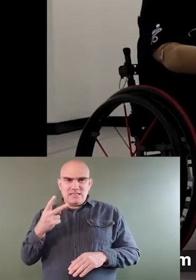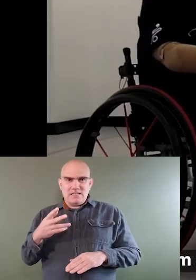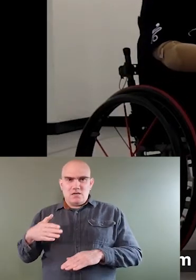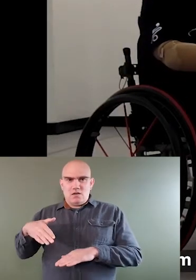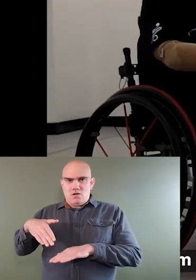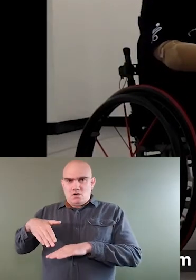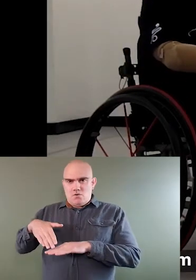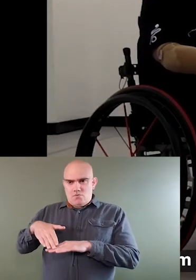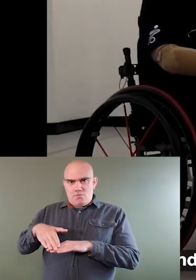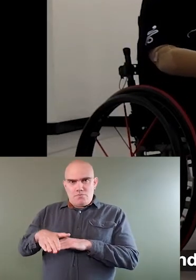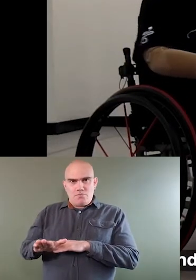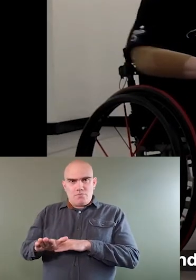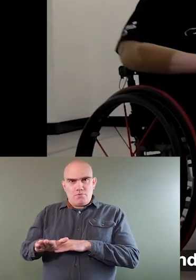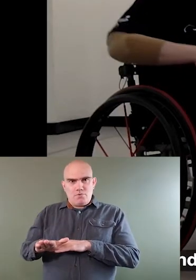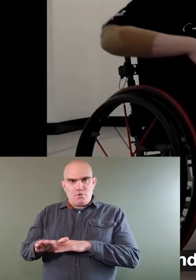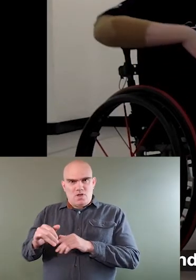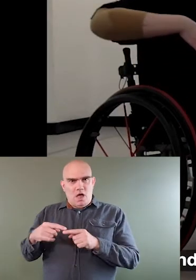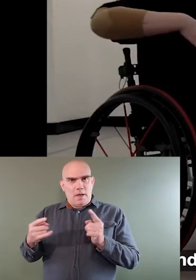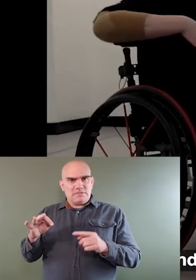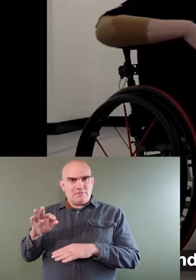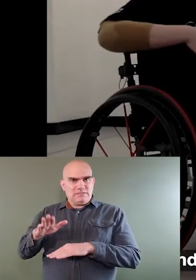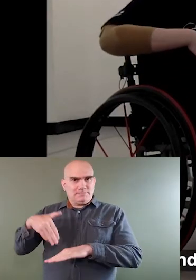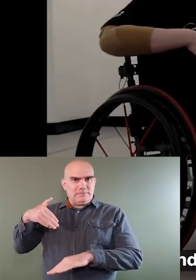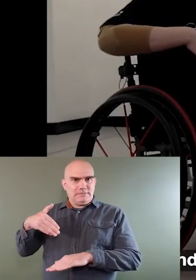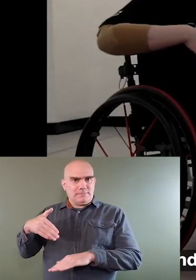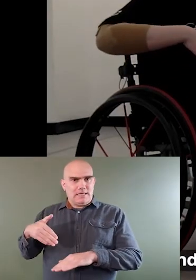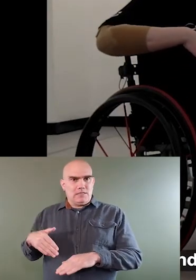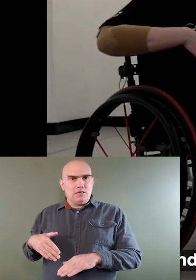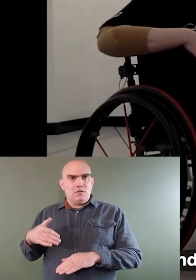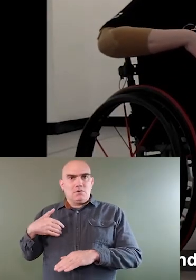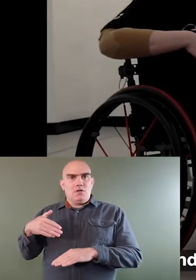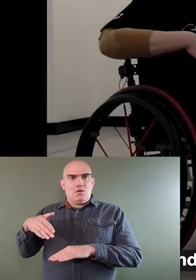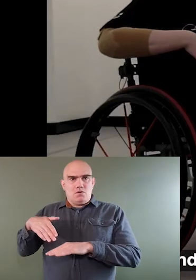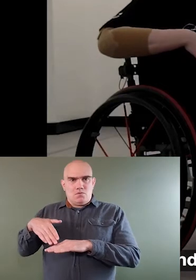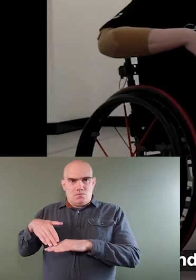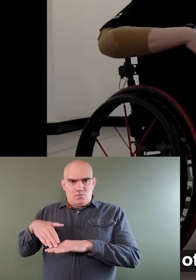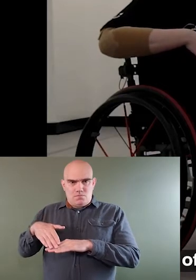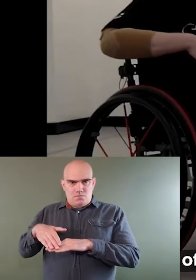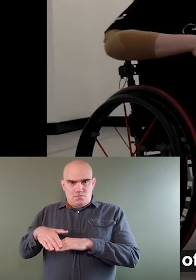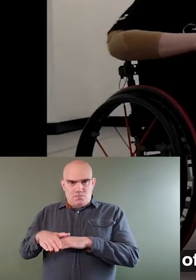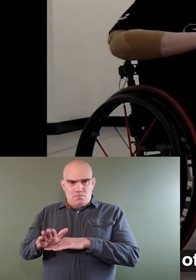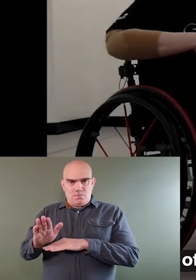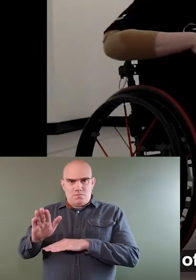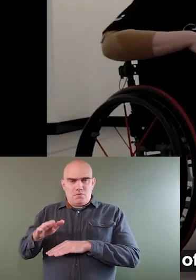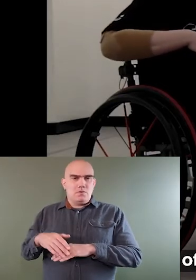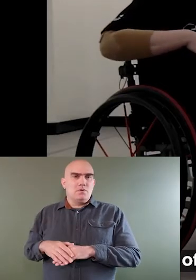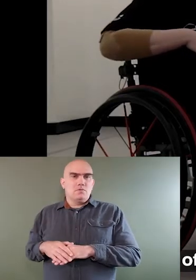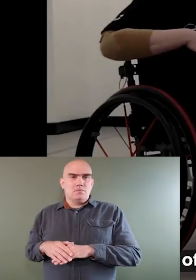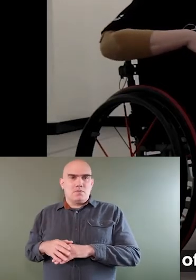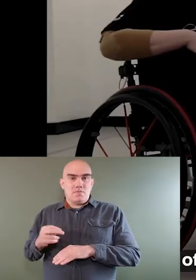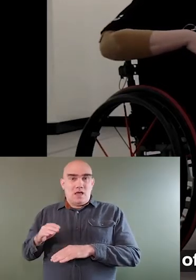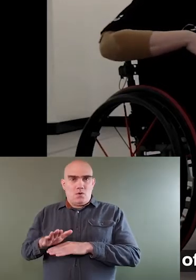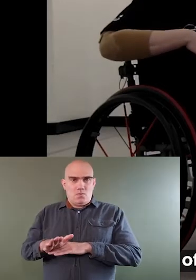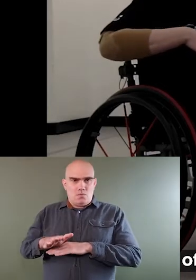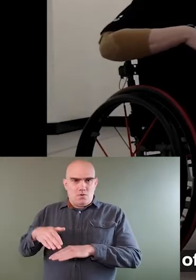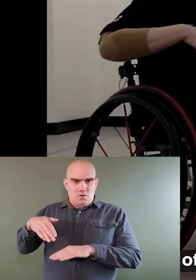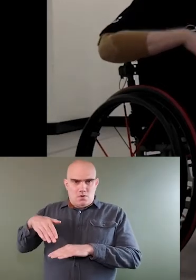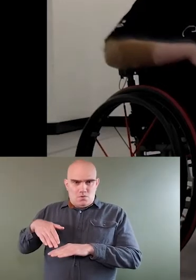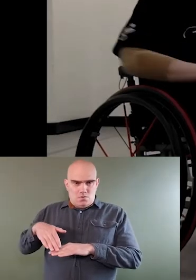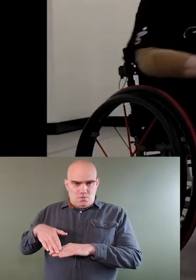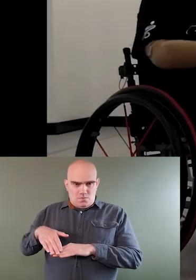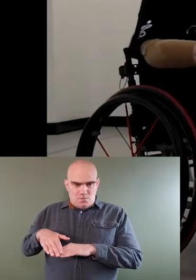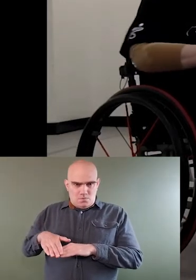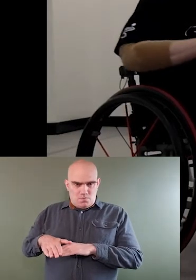to brush forward and then backwards. It is off the floor, off the tap surface, off of our tap line.